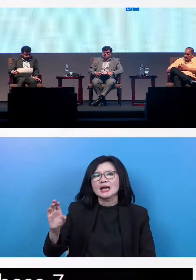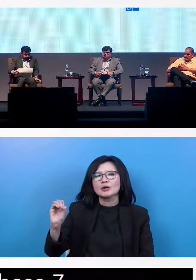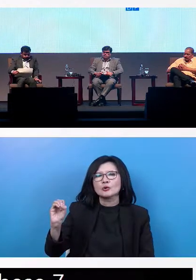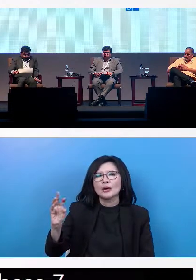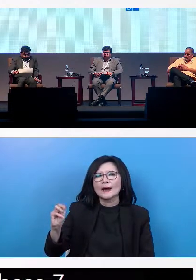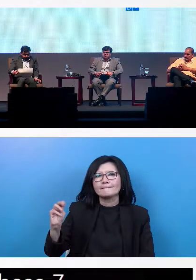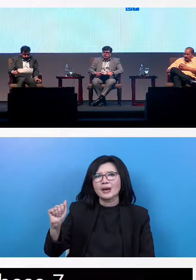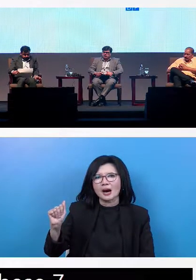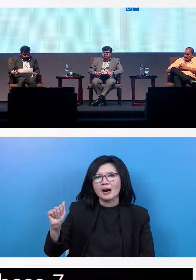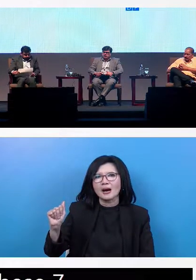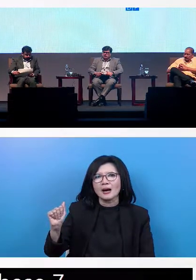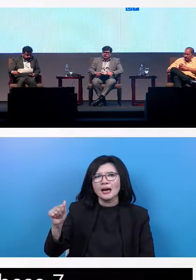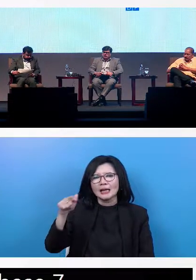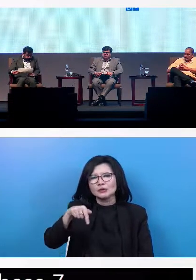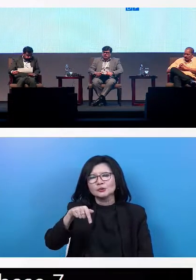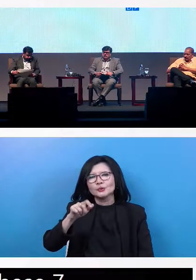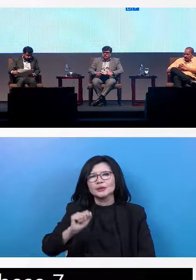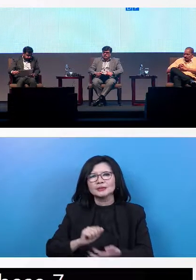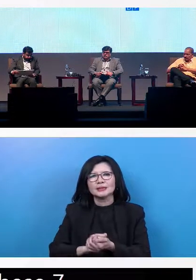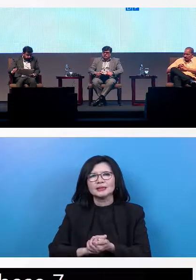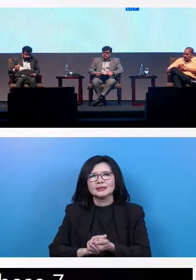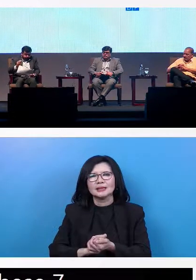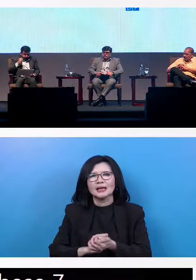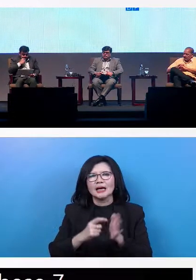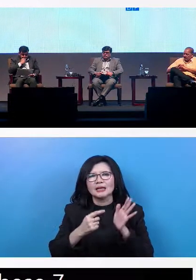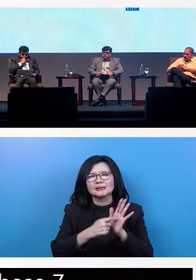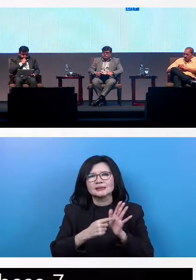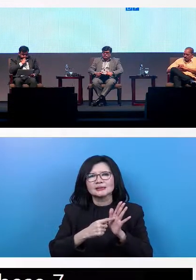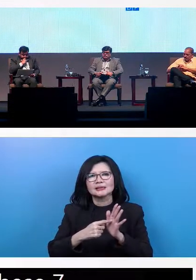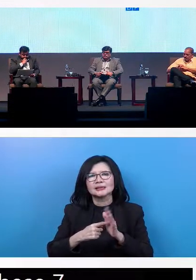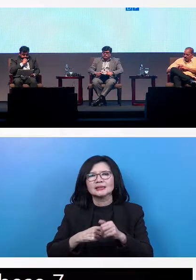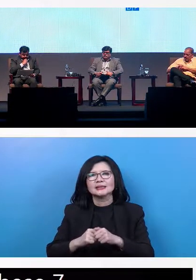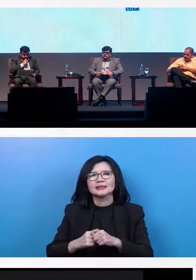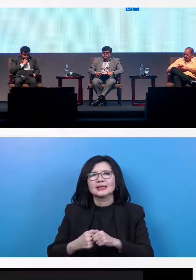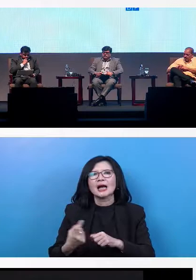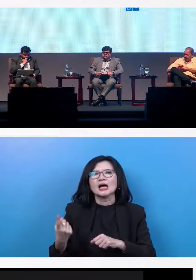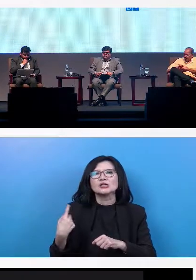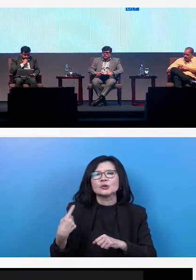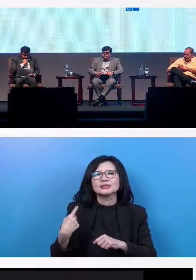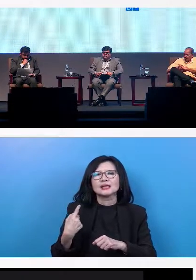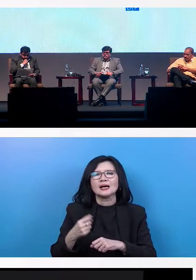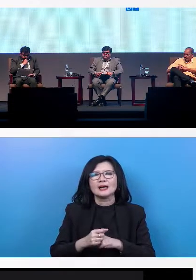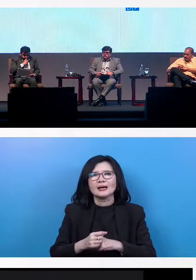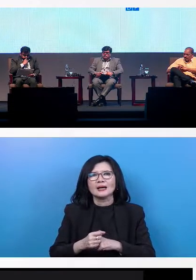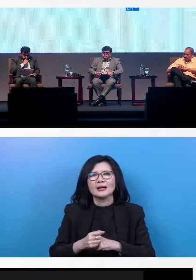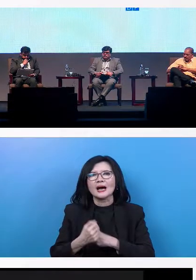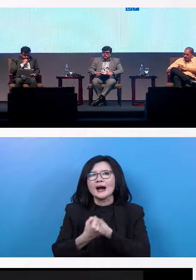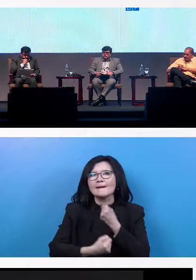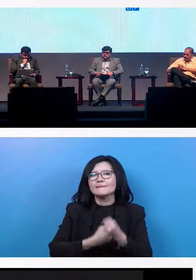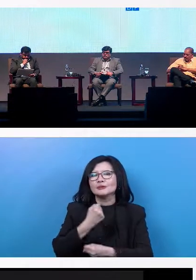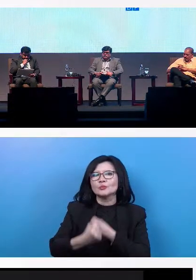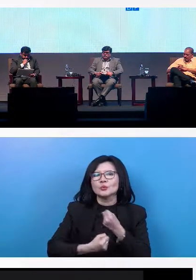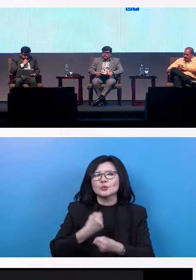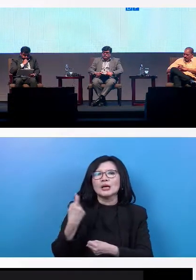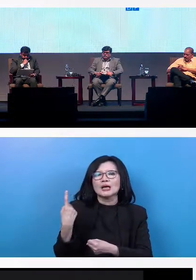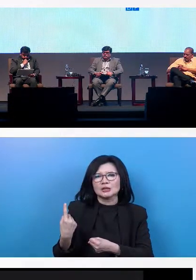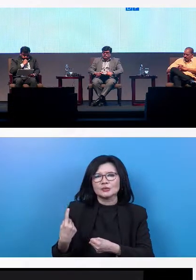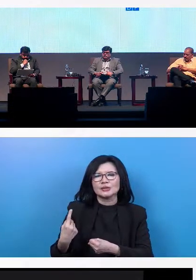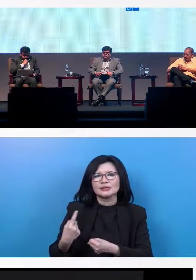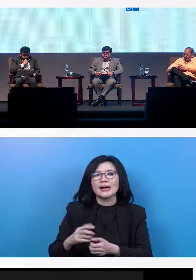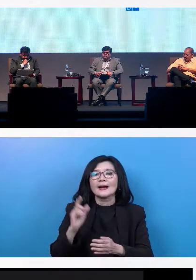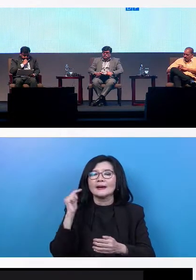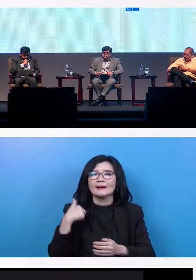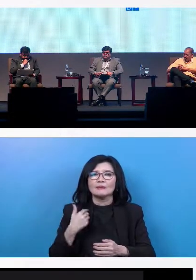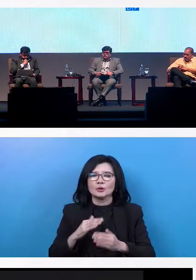the mutual sector will get behind, and hopefully we can then scale this to being part of the global